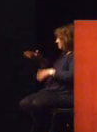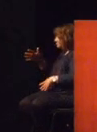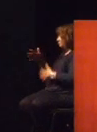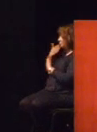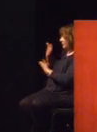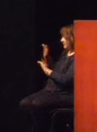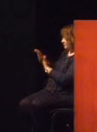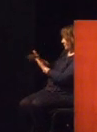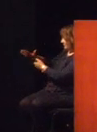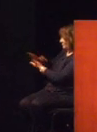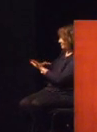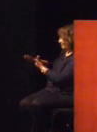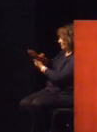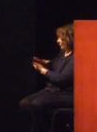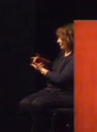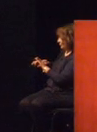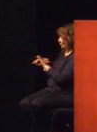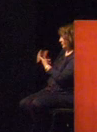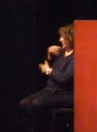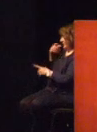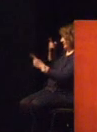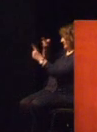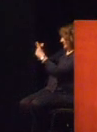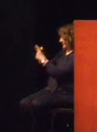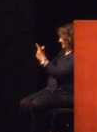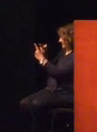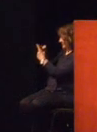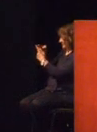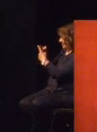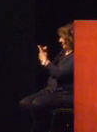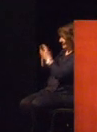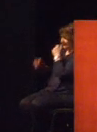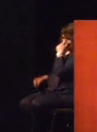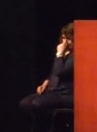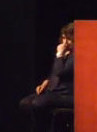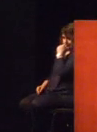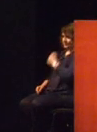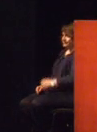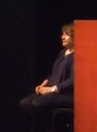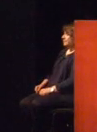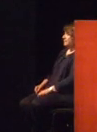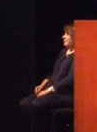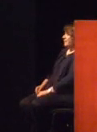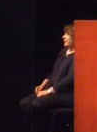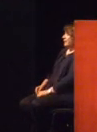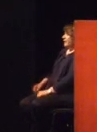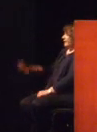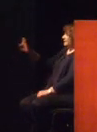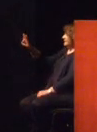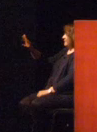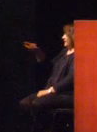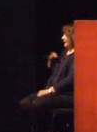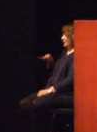that chancellor set target of having our students who complete be at 79 units.